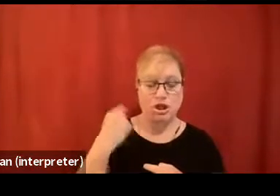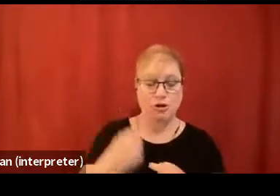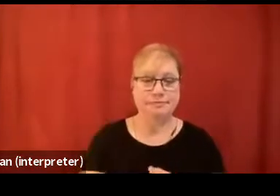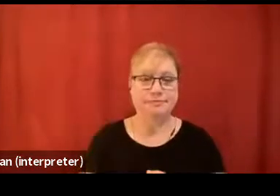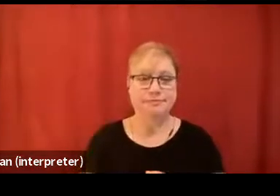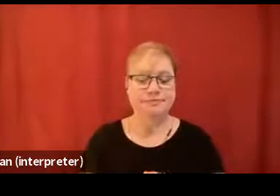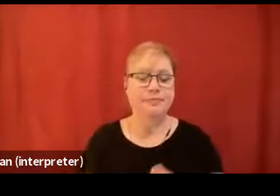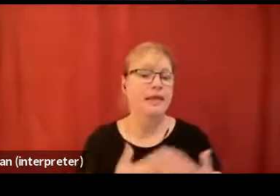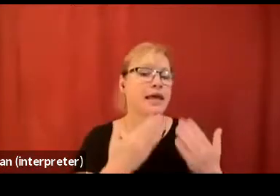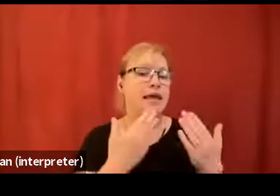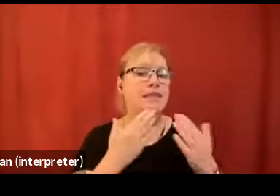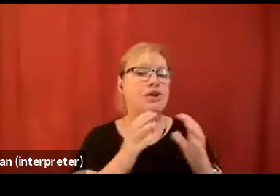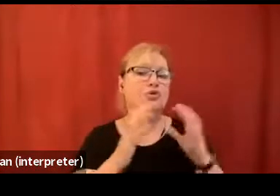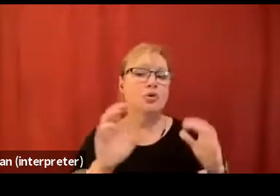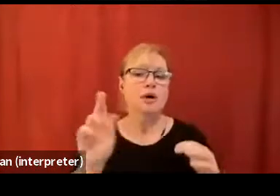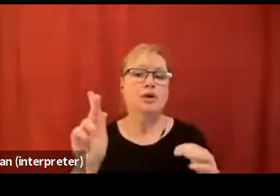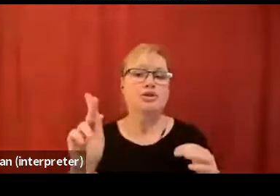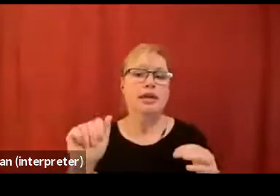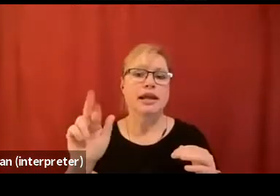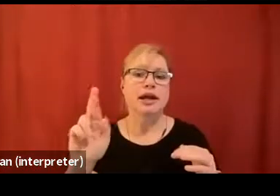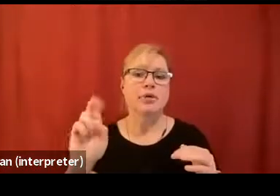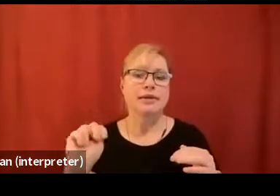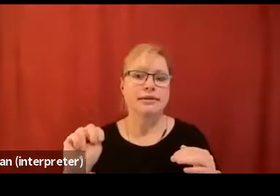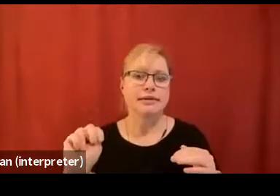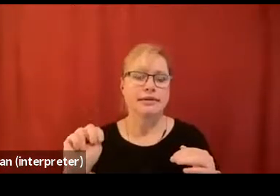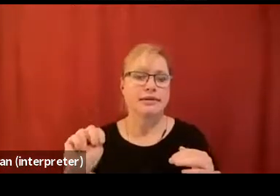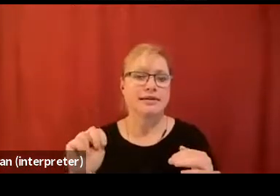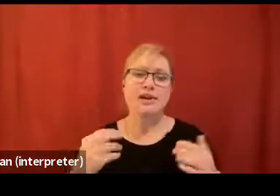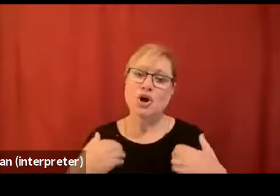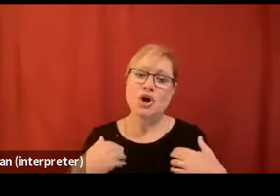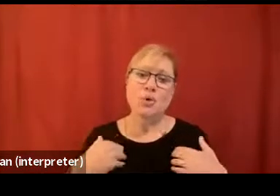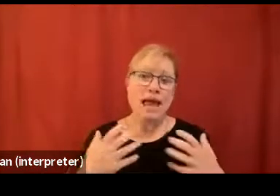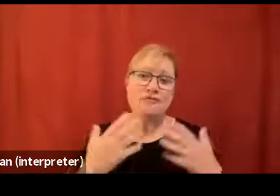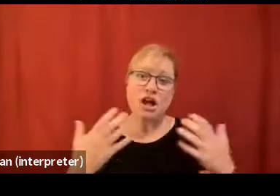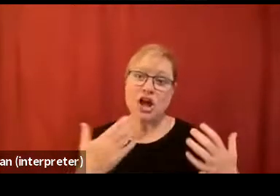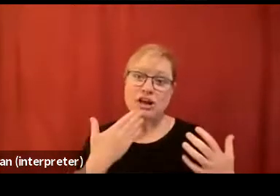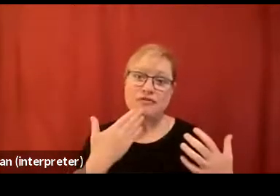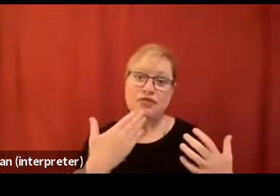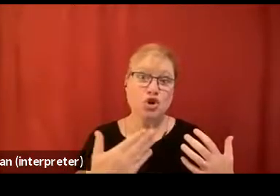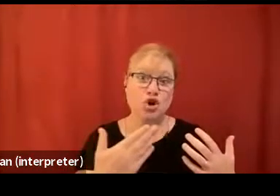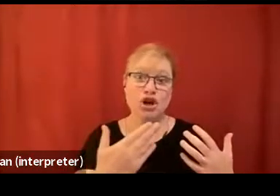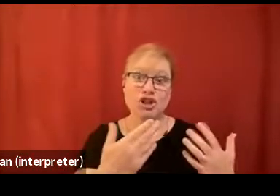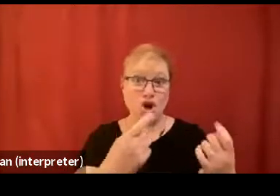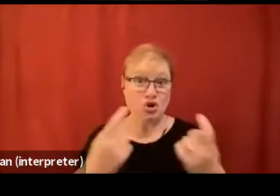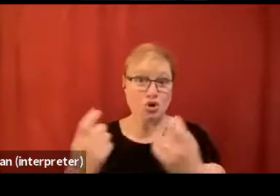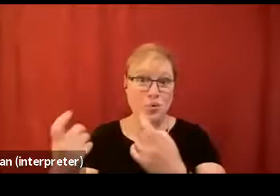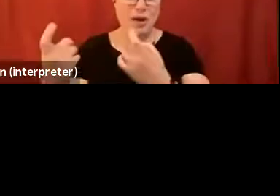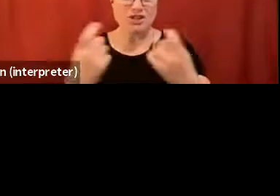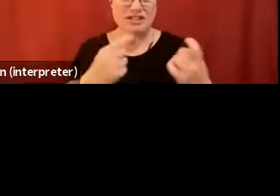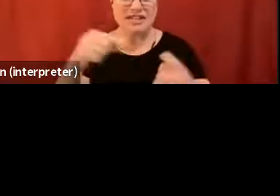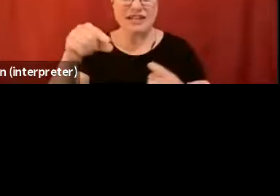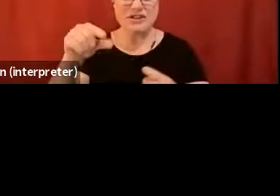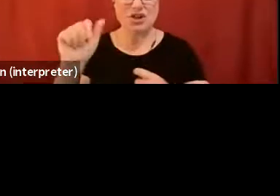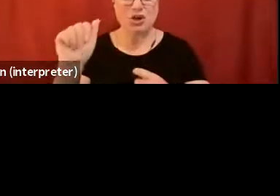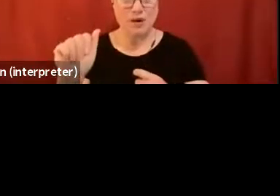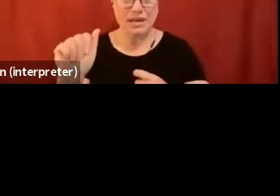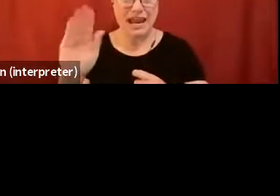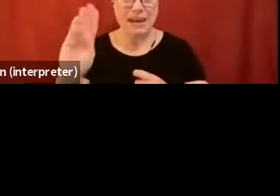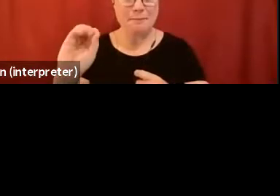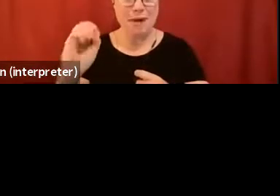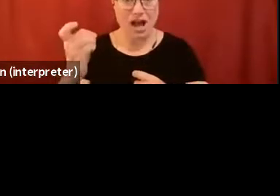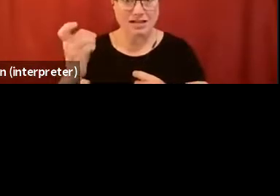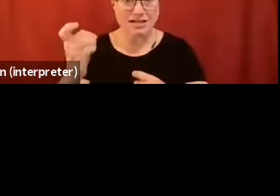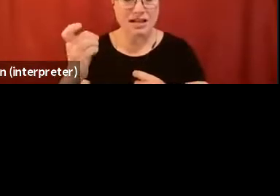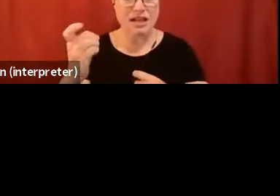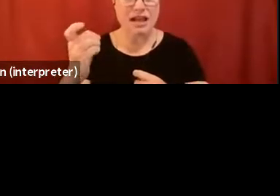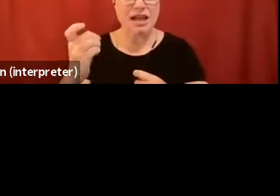Great, thank you so much, Karen. So we have a lot of great questions coming in the Q&A box here, and I would love to, I think for the